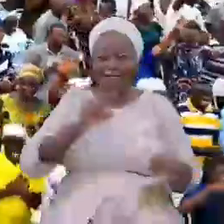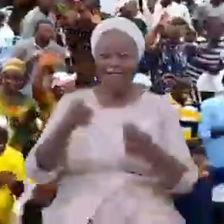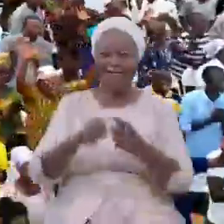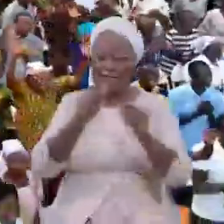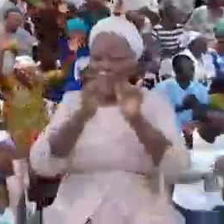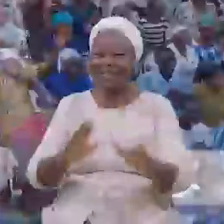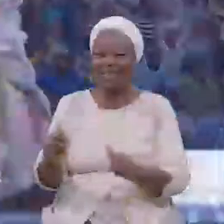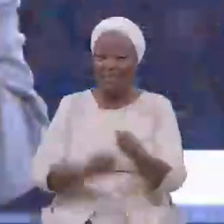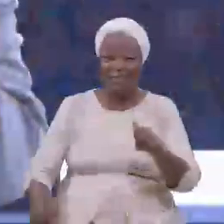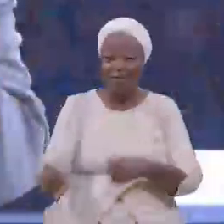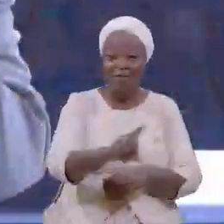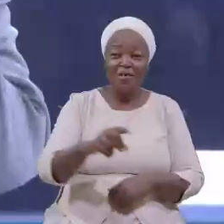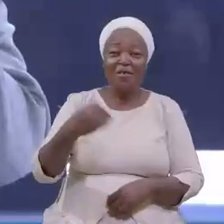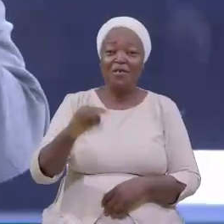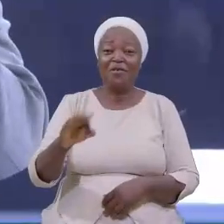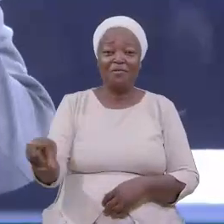bless everyone